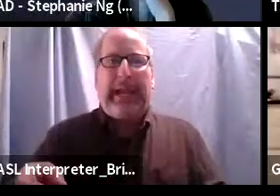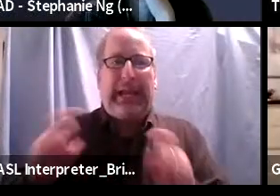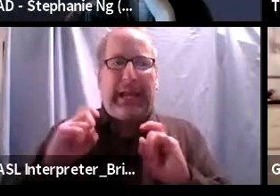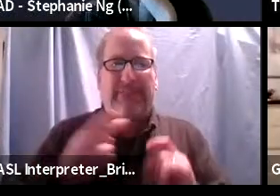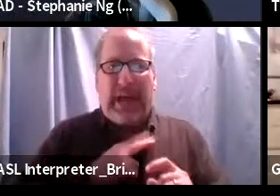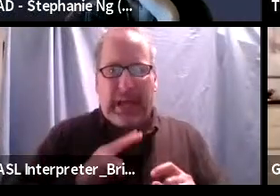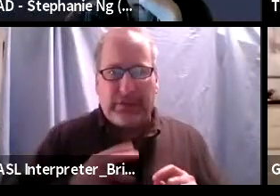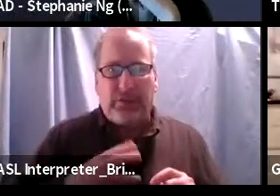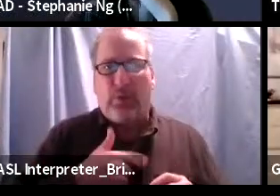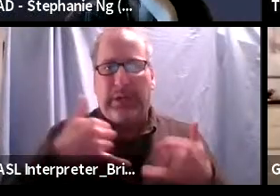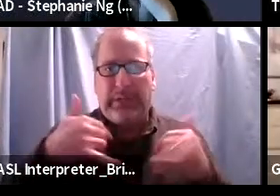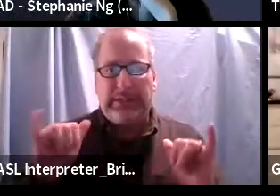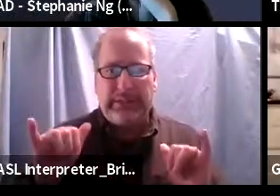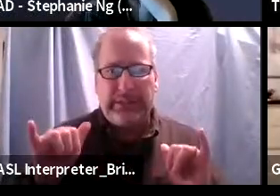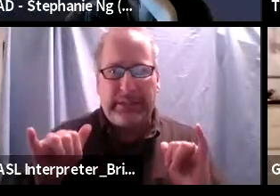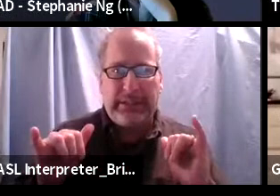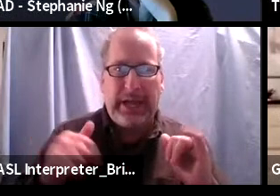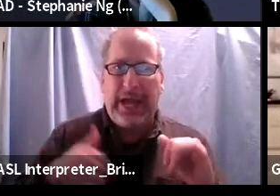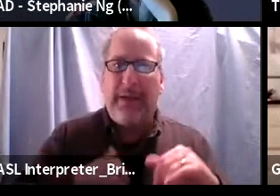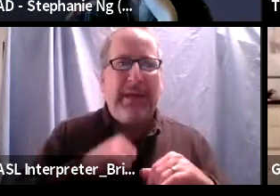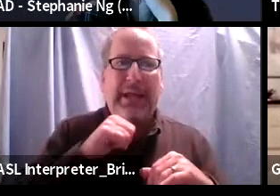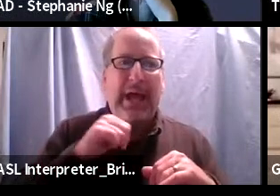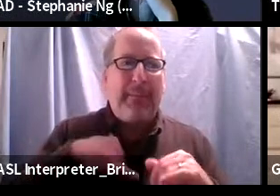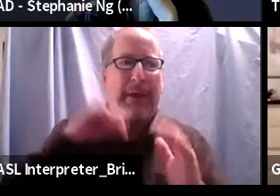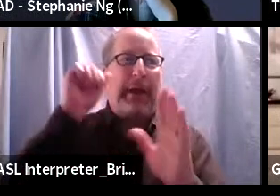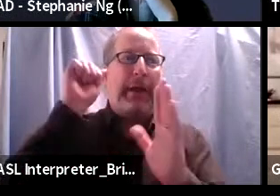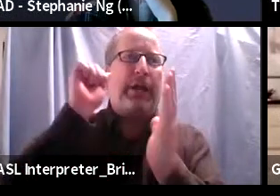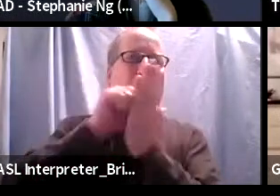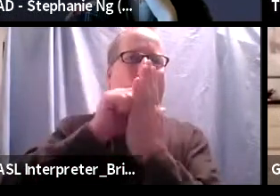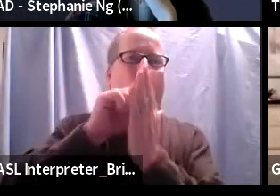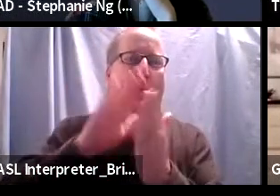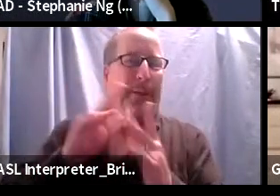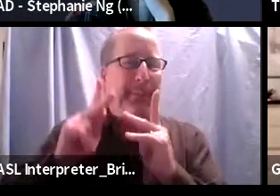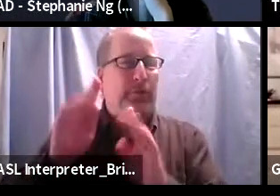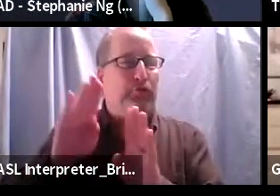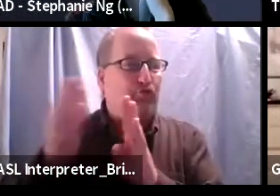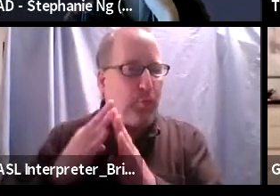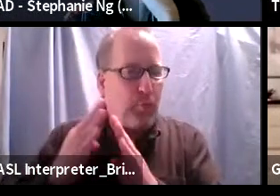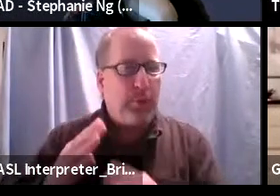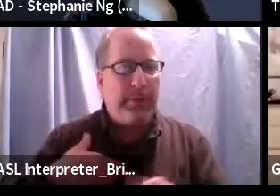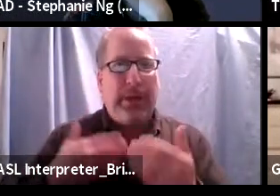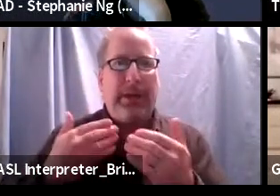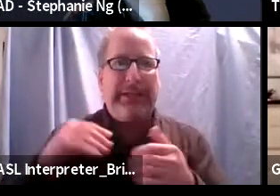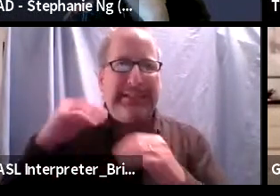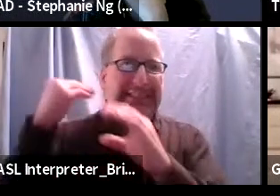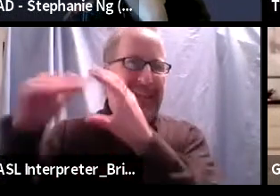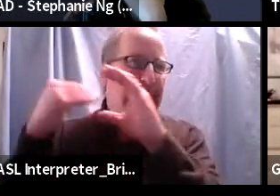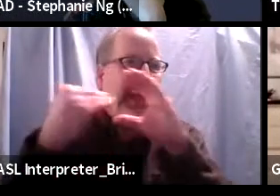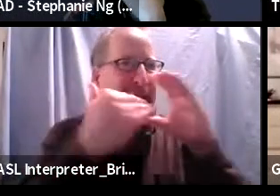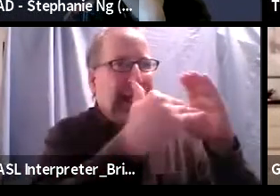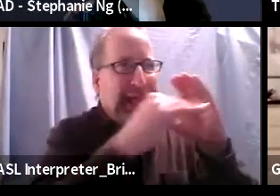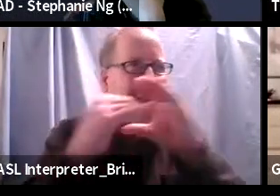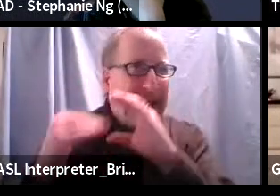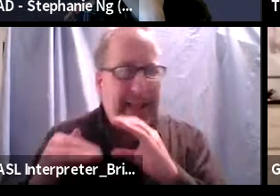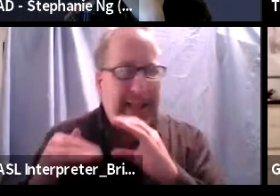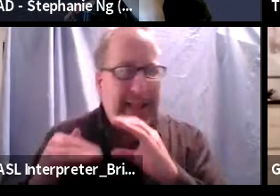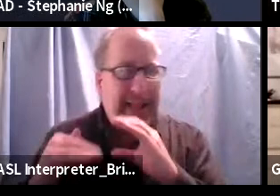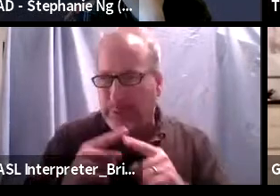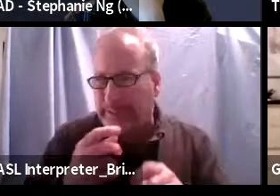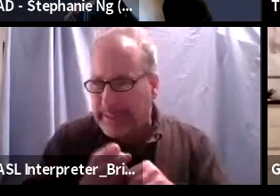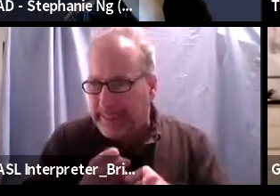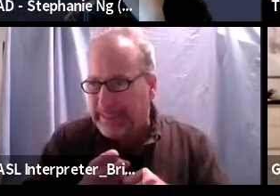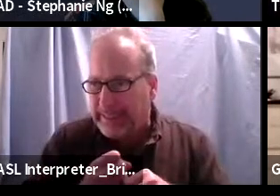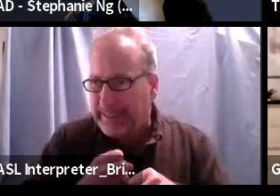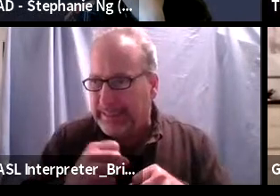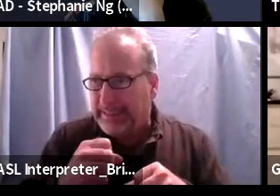us. We are still, I'm knocking on people's doors. We're sending lots of emails trying to get some type of traction. If